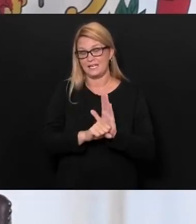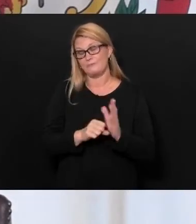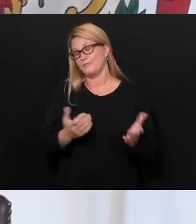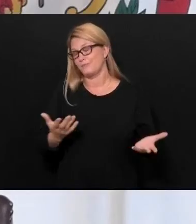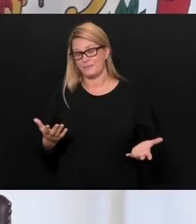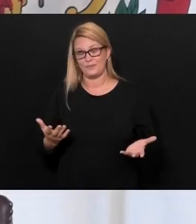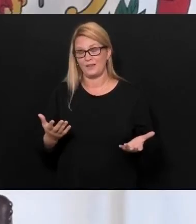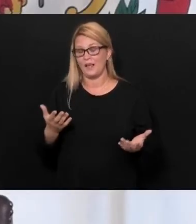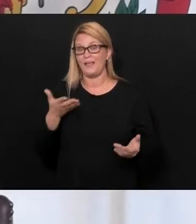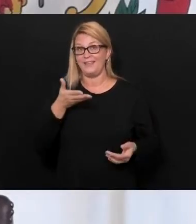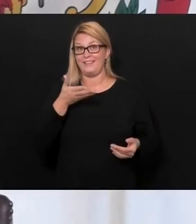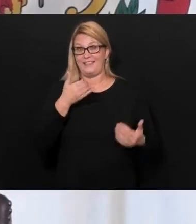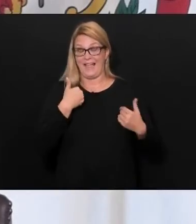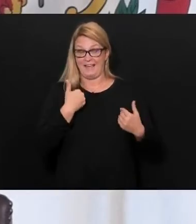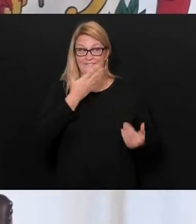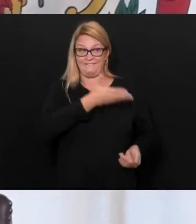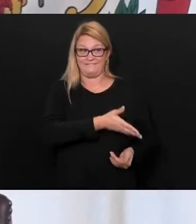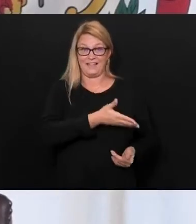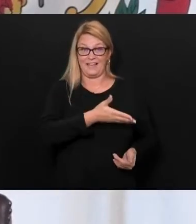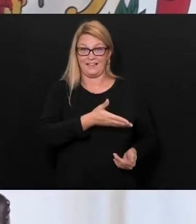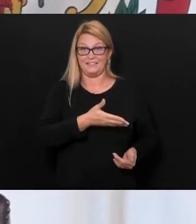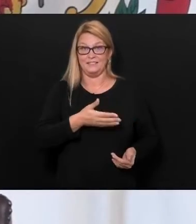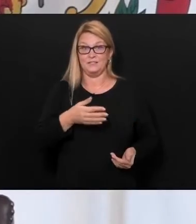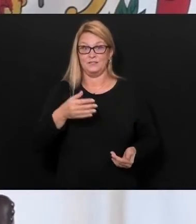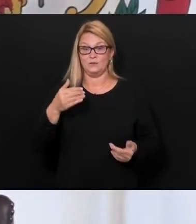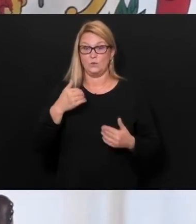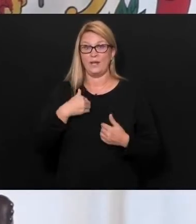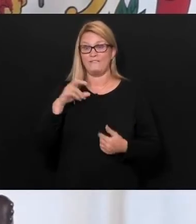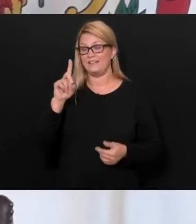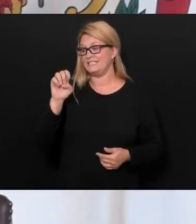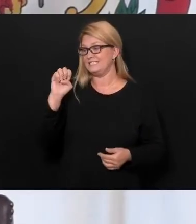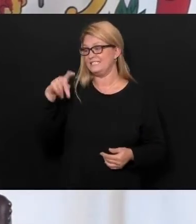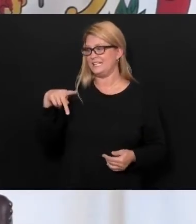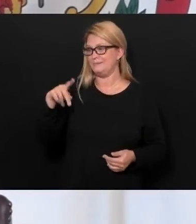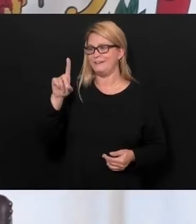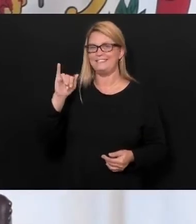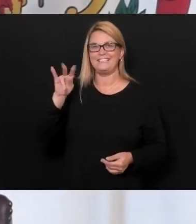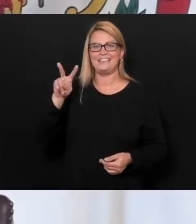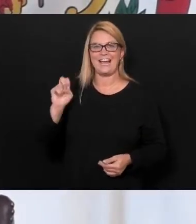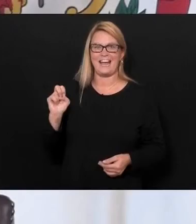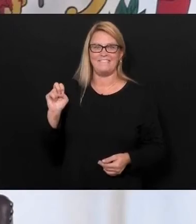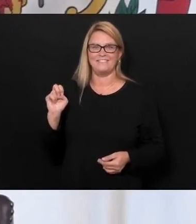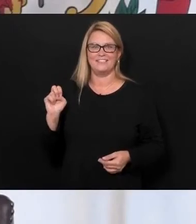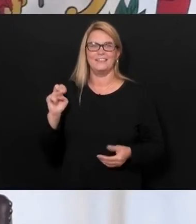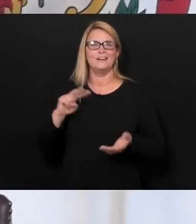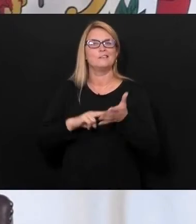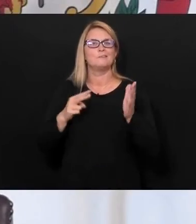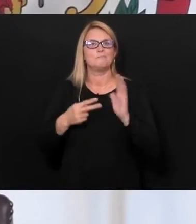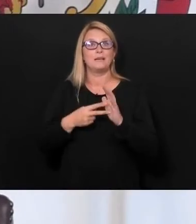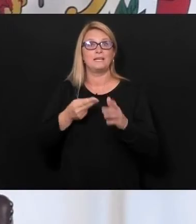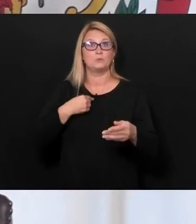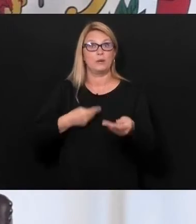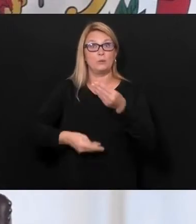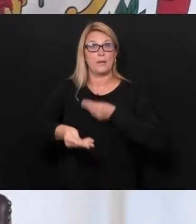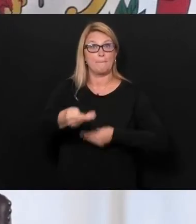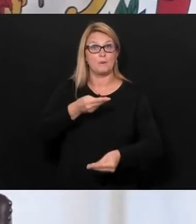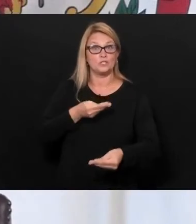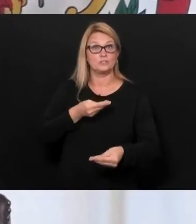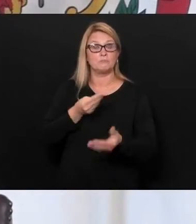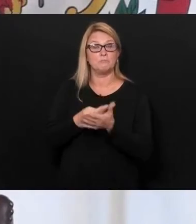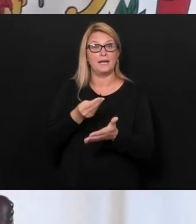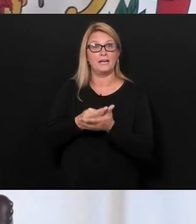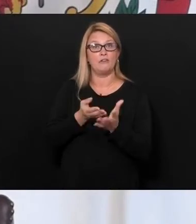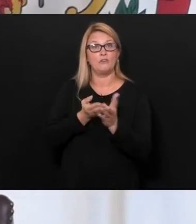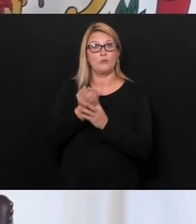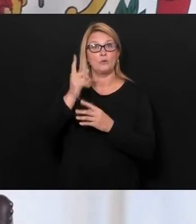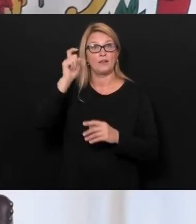So there's that. There's what we call the deep dive part, where we are reimbursed for dollars throughout the